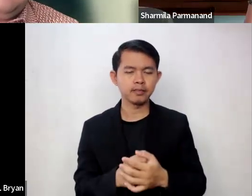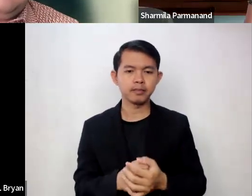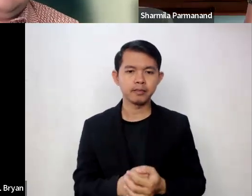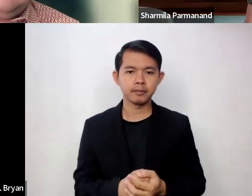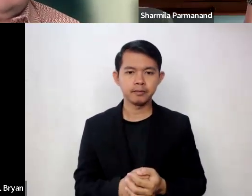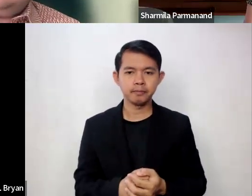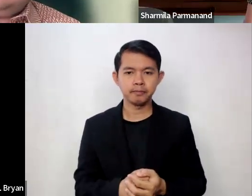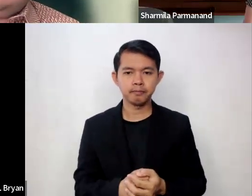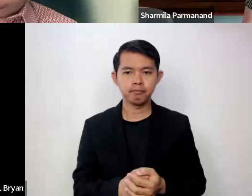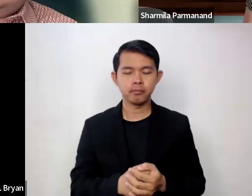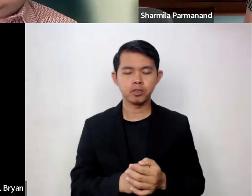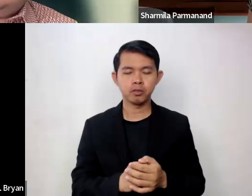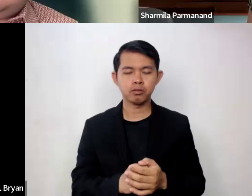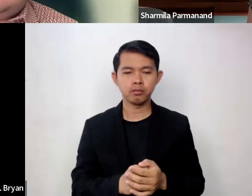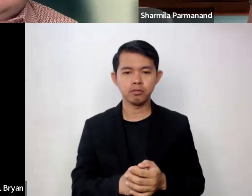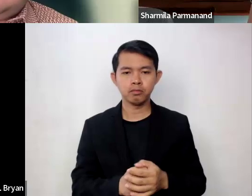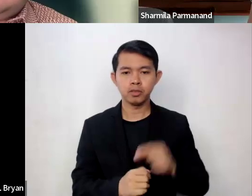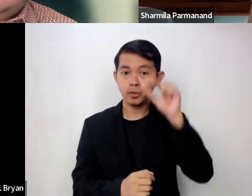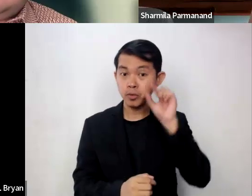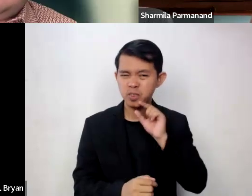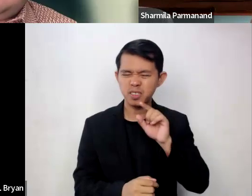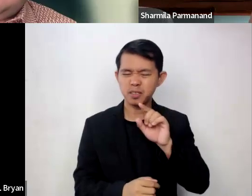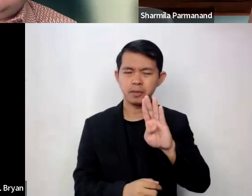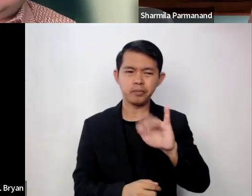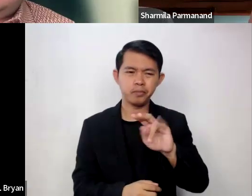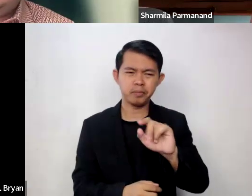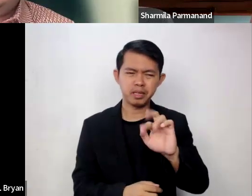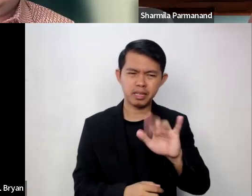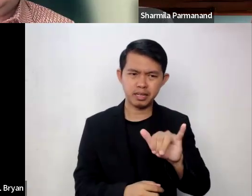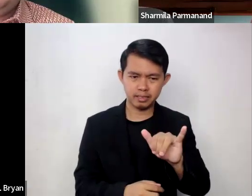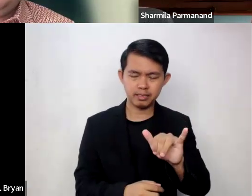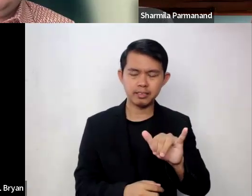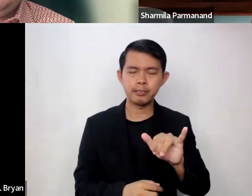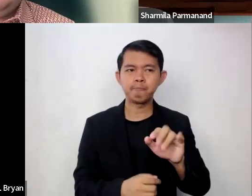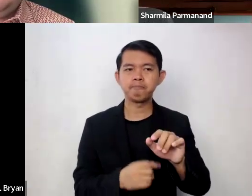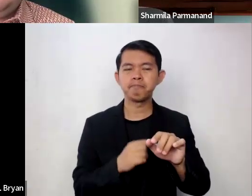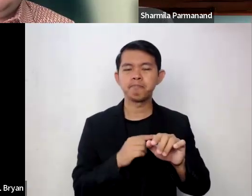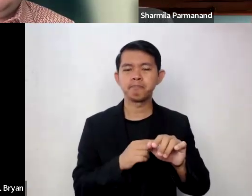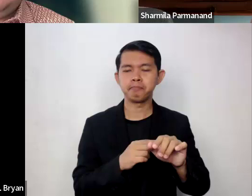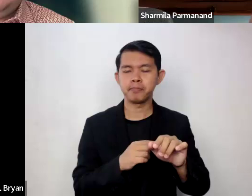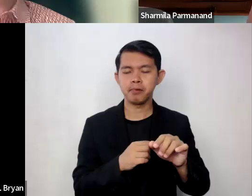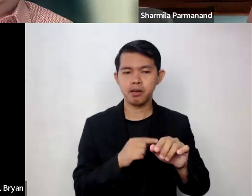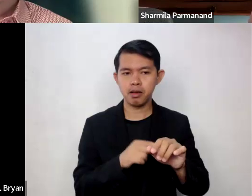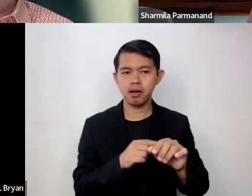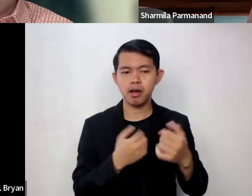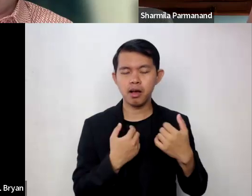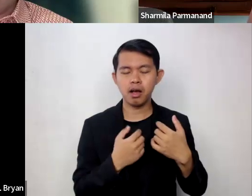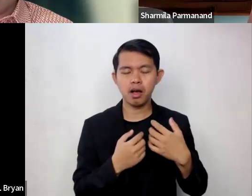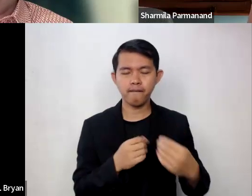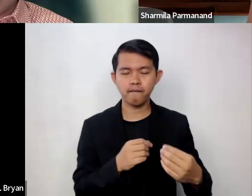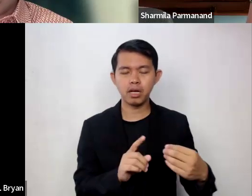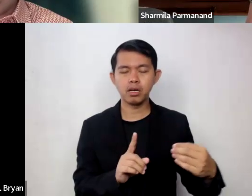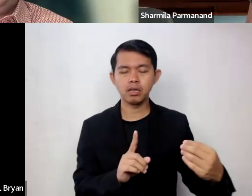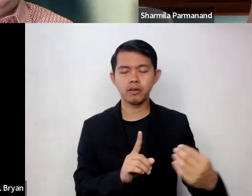recognition that the gender binary has been historically enforced through structural violence. It's not